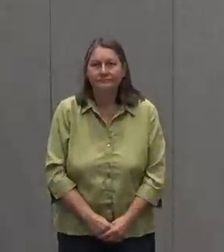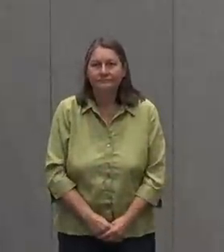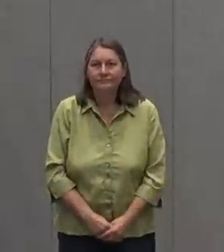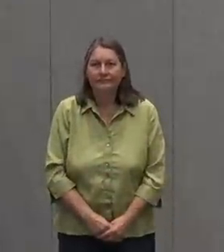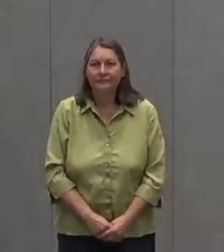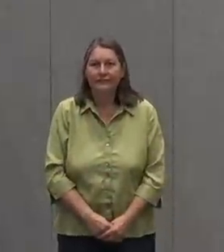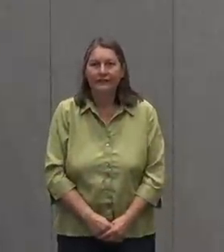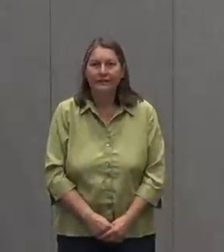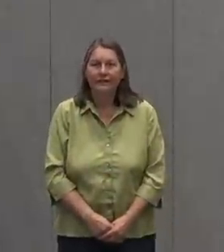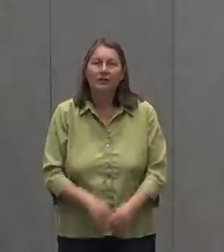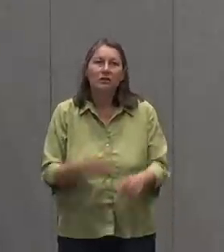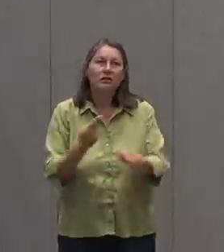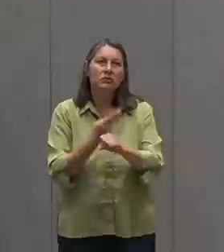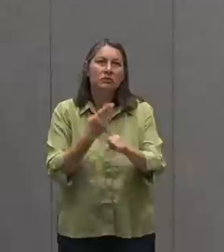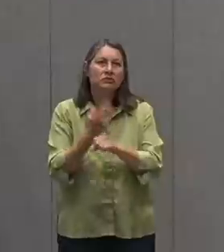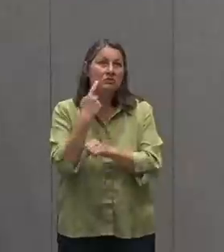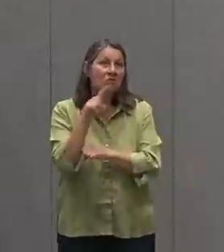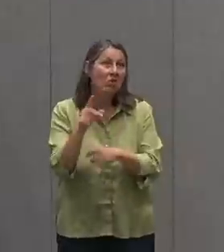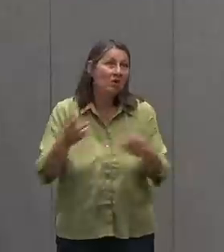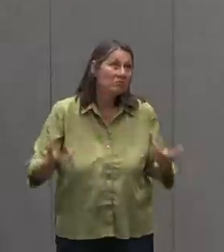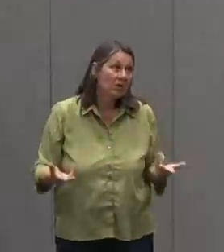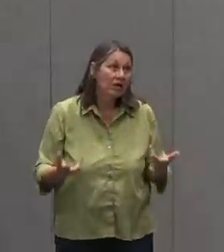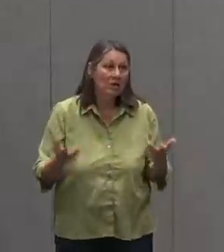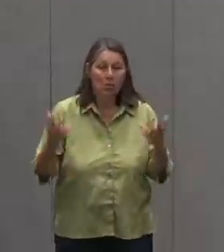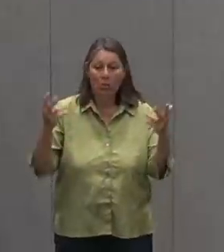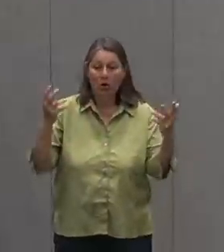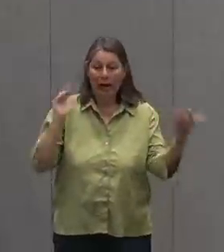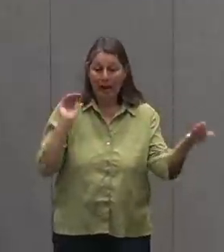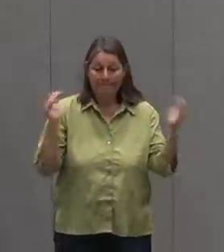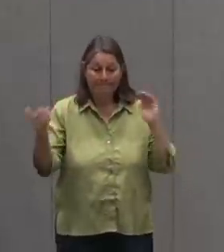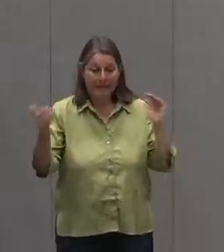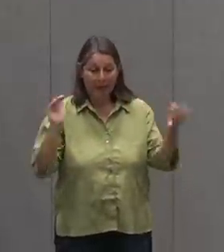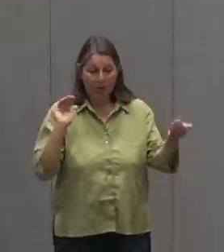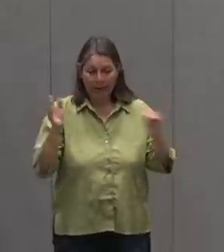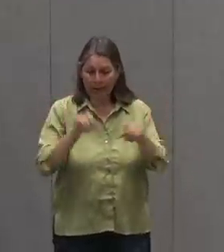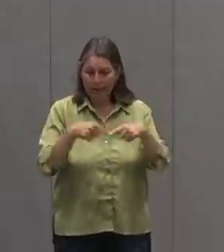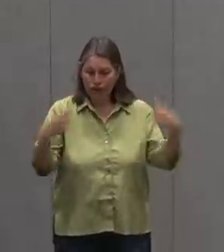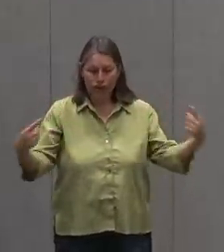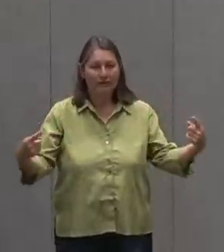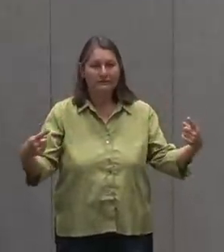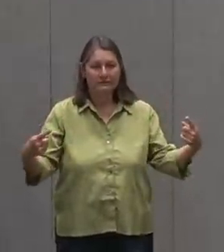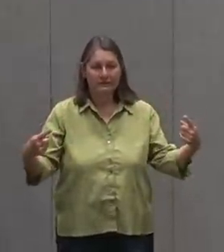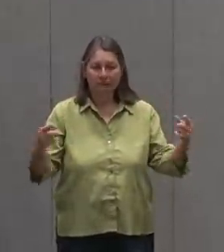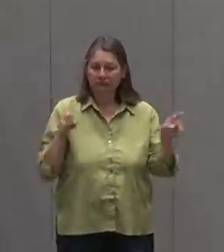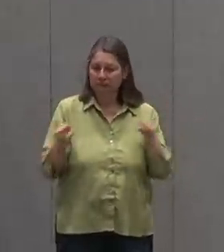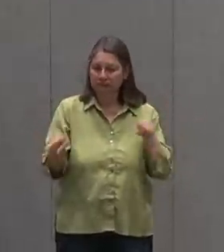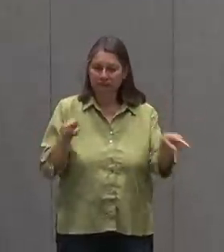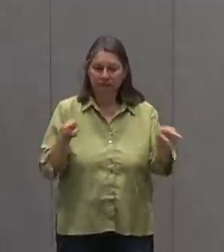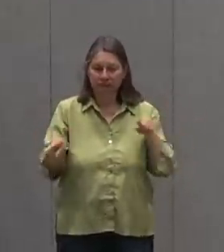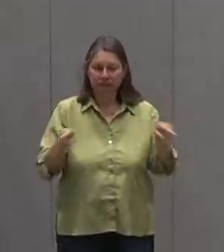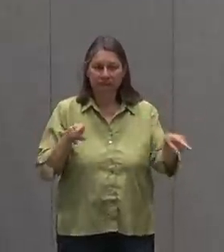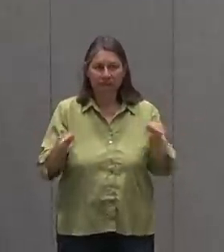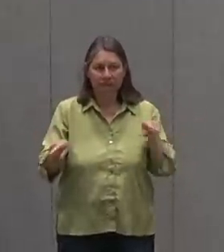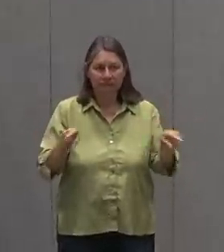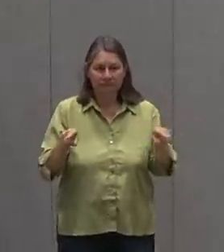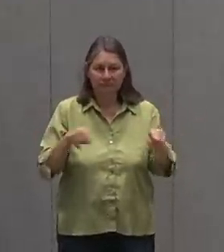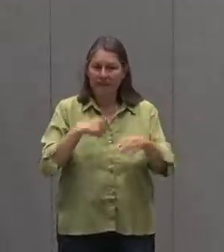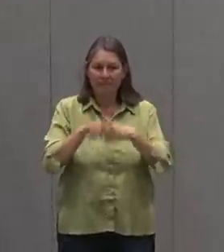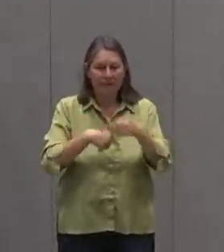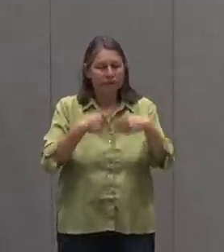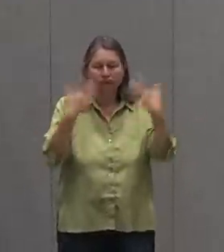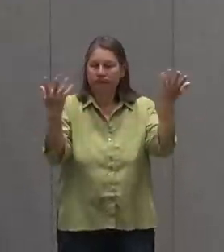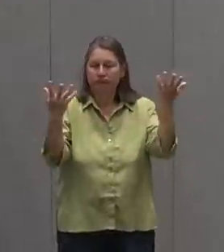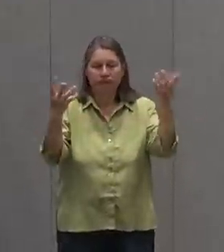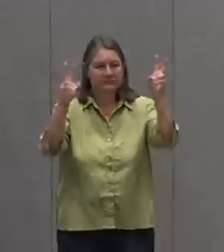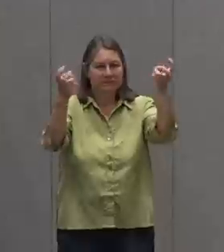And we use it to do what? We're comparing and contrasting different things about something.